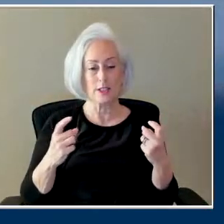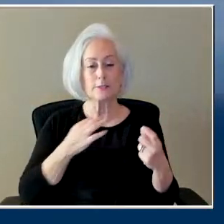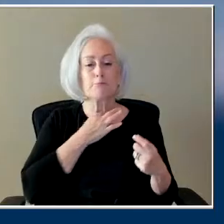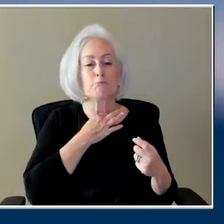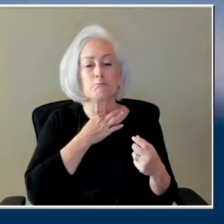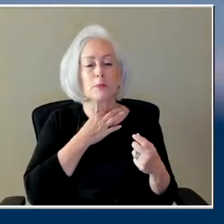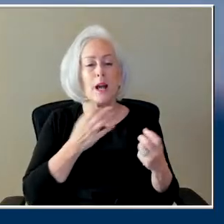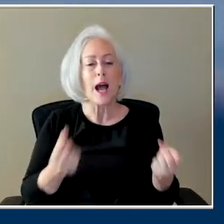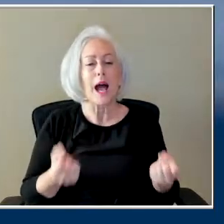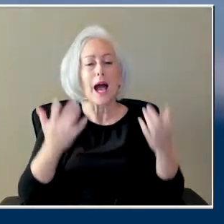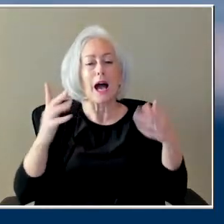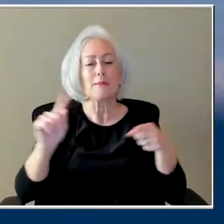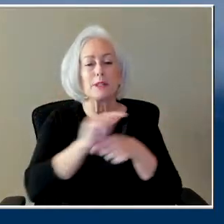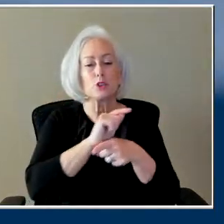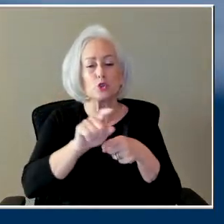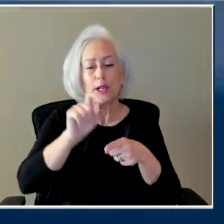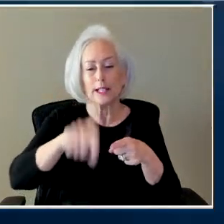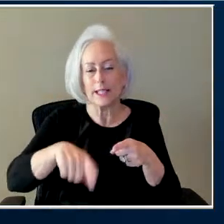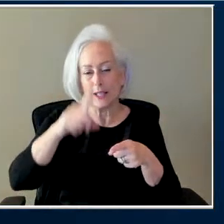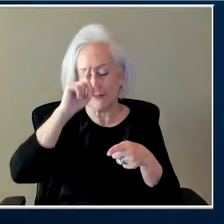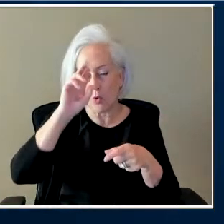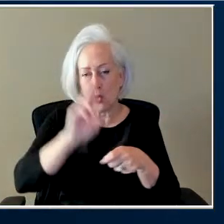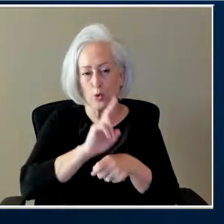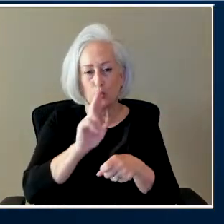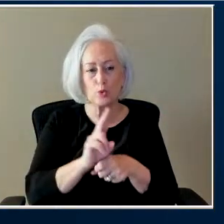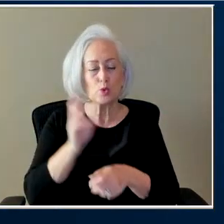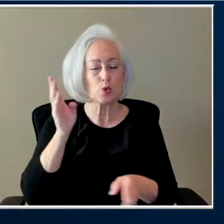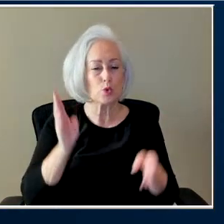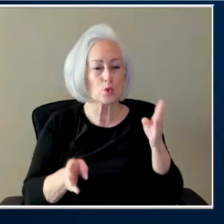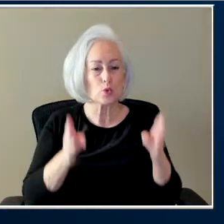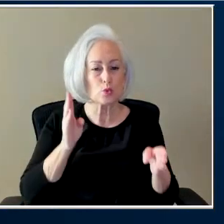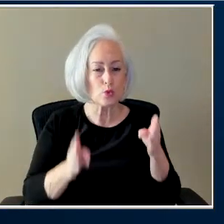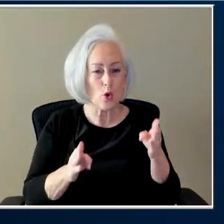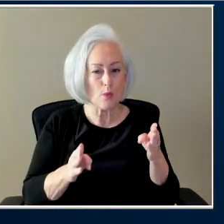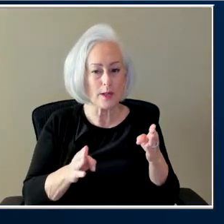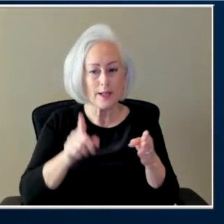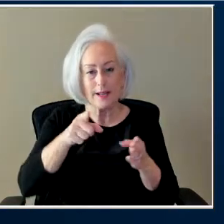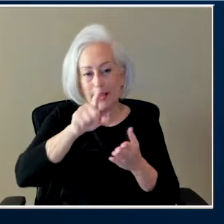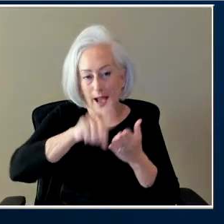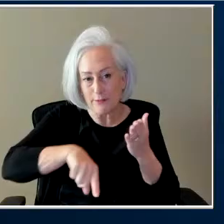these robots? Is there any interval training where you have to recheck back